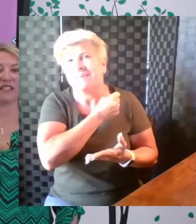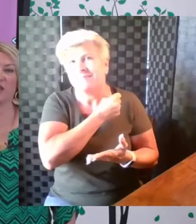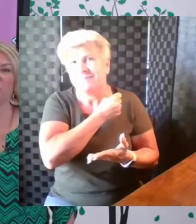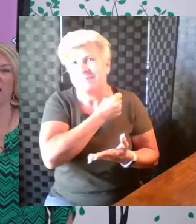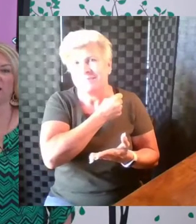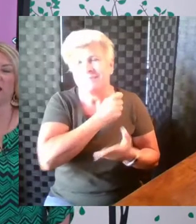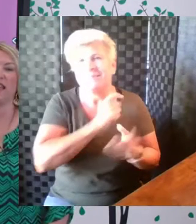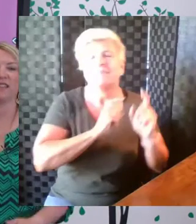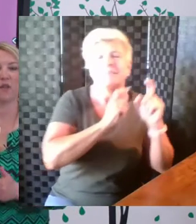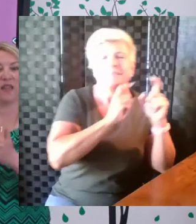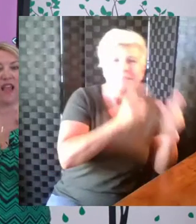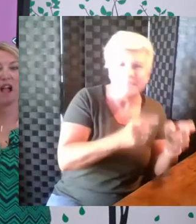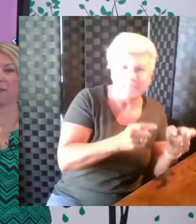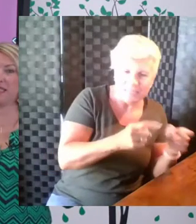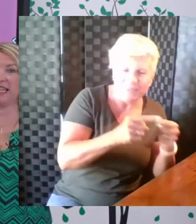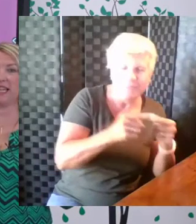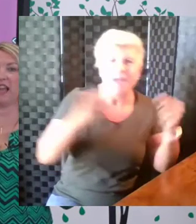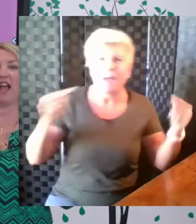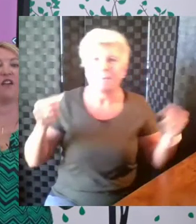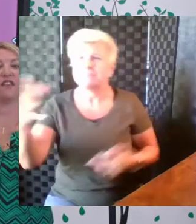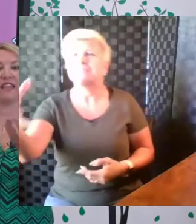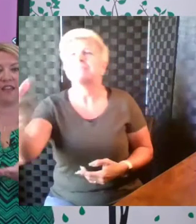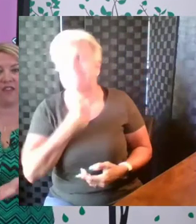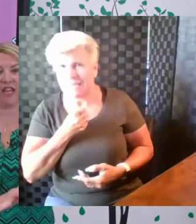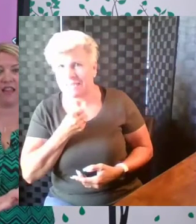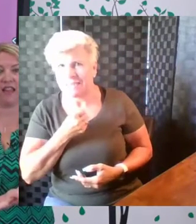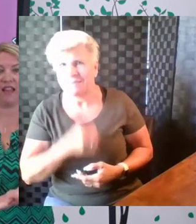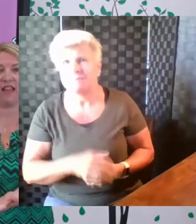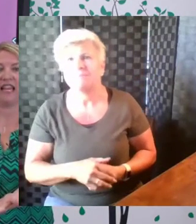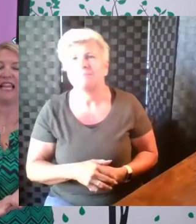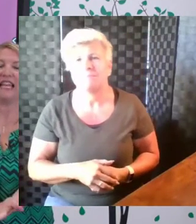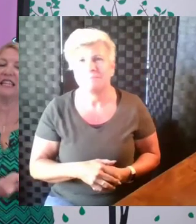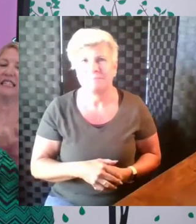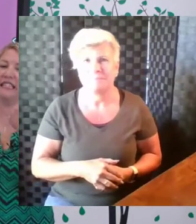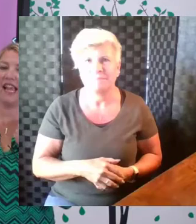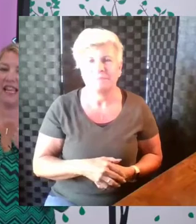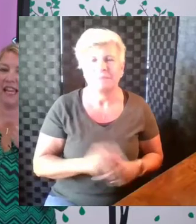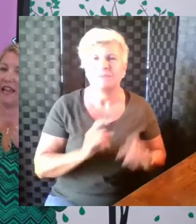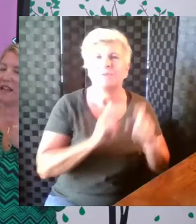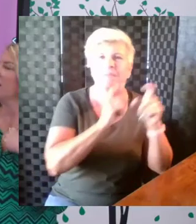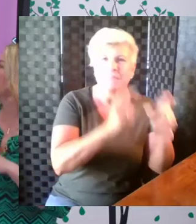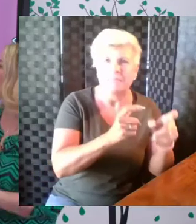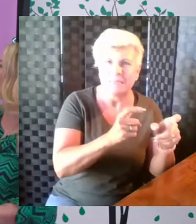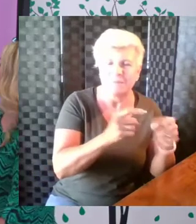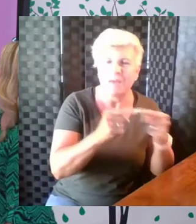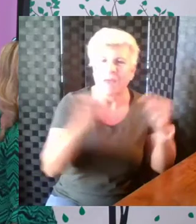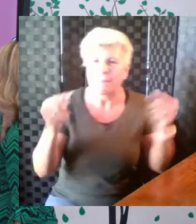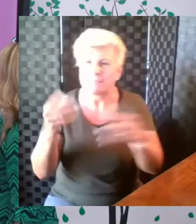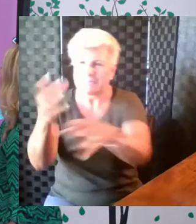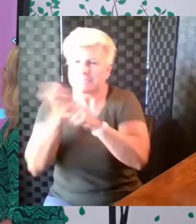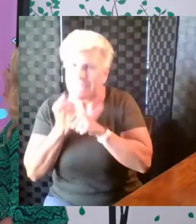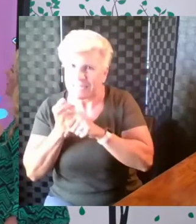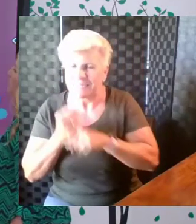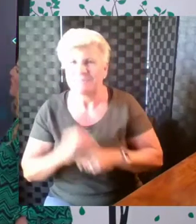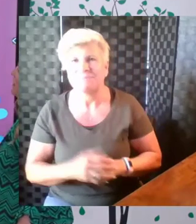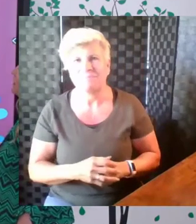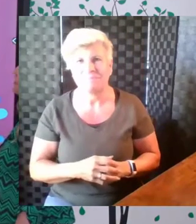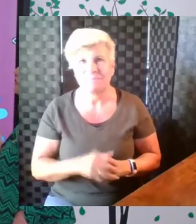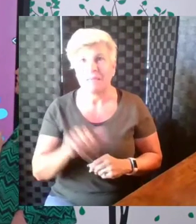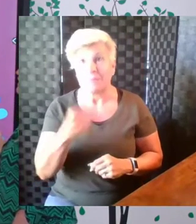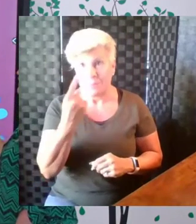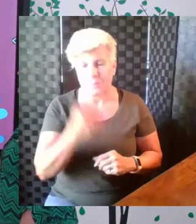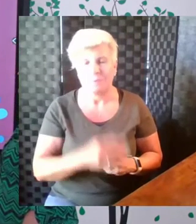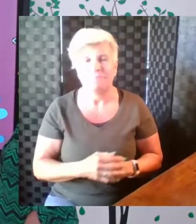Take. That's correct. So the opposite of giving is taking. Let's try another